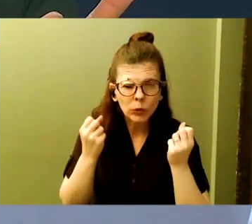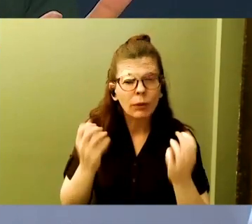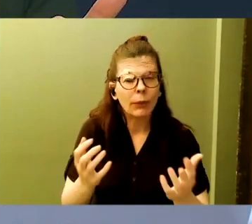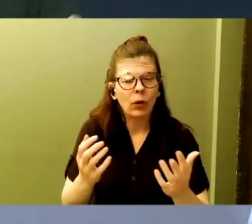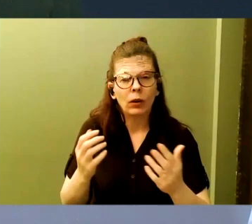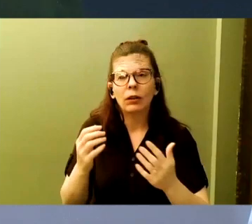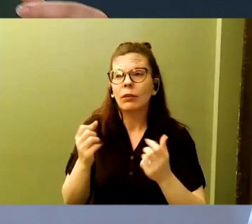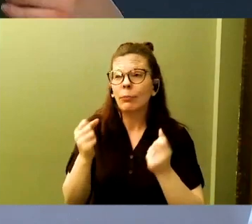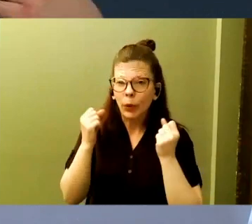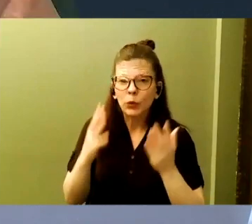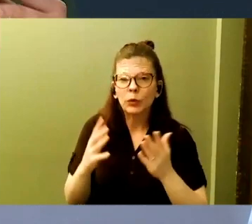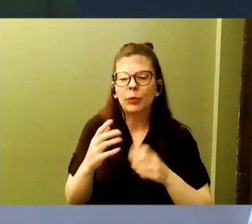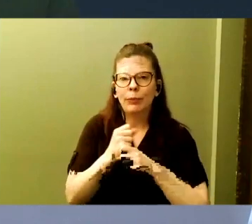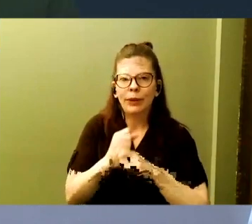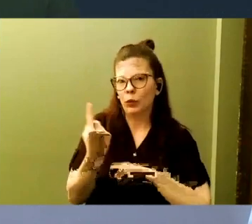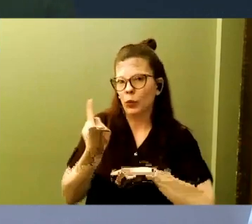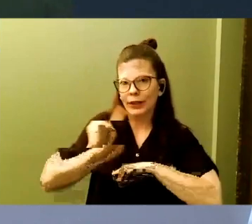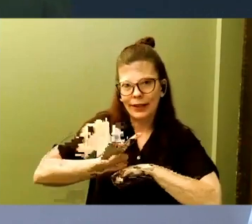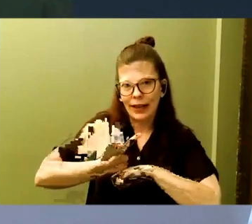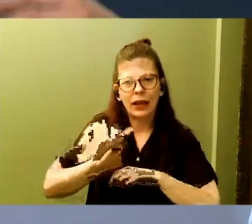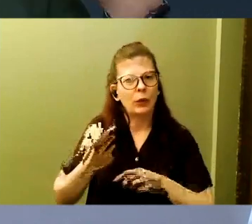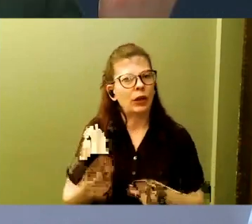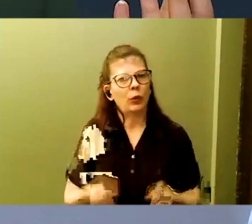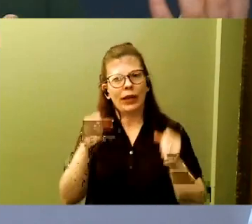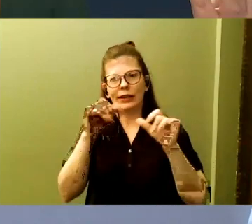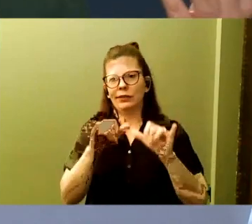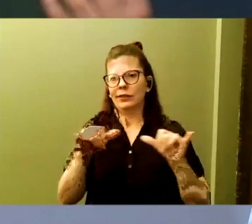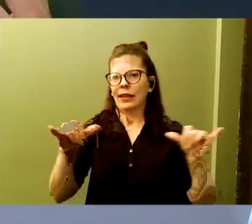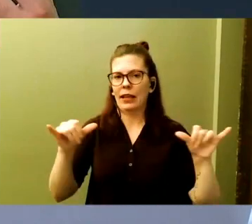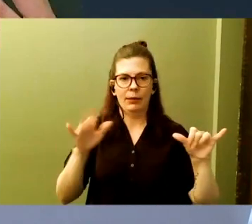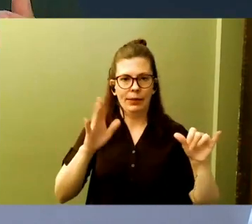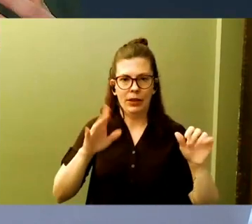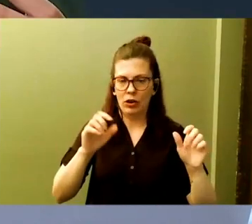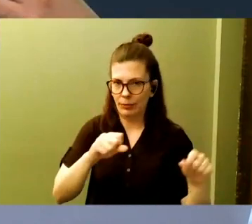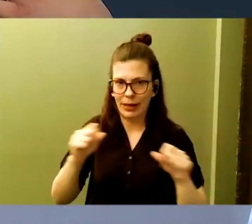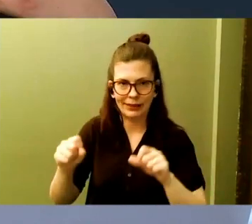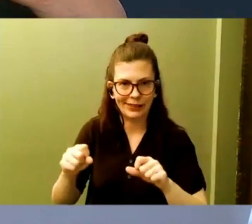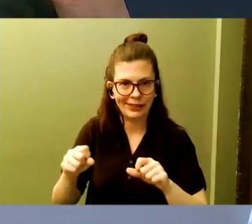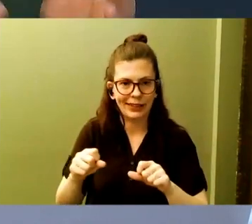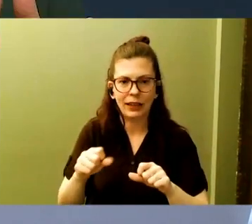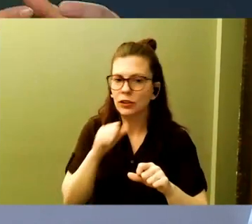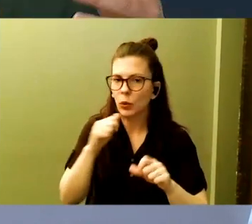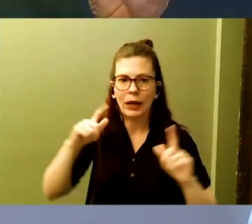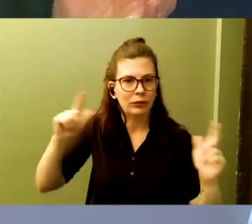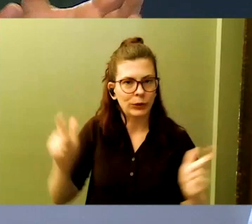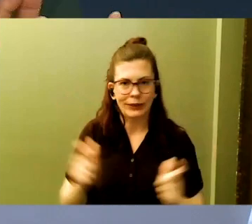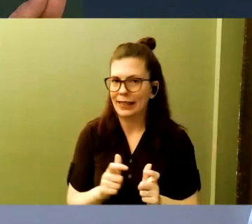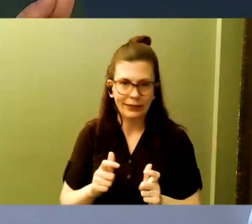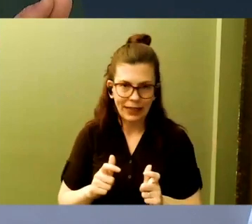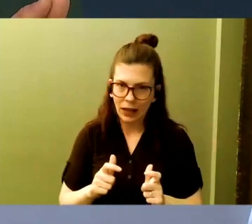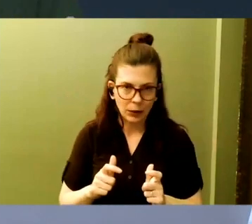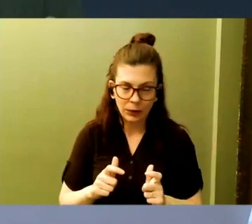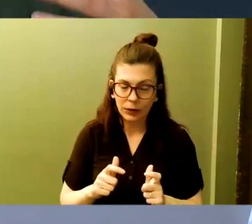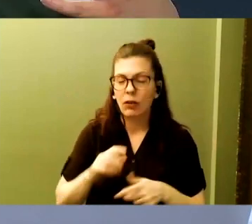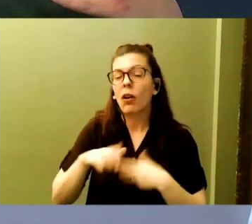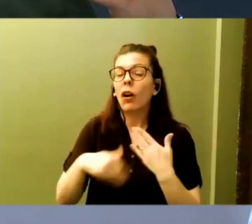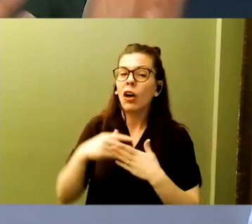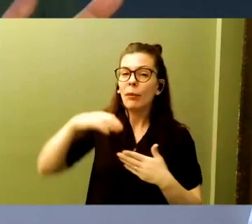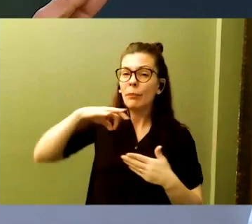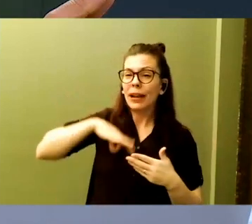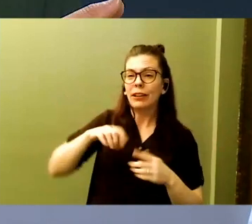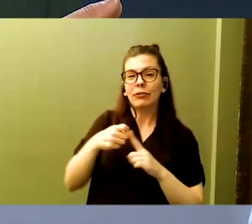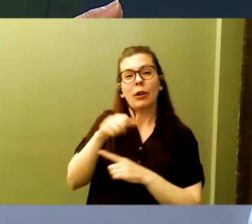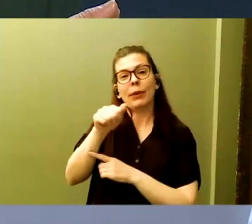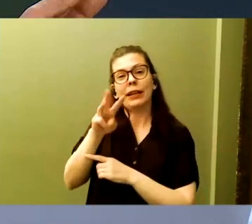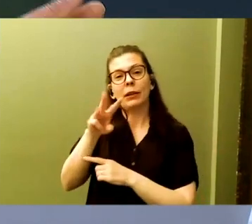builds in a day, they can quickly scale up that capacity when they're not needing it scaled down. all the benefits of the AWS cloud